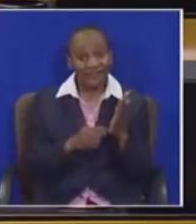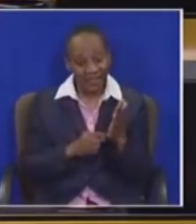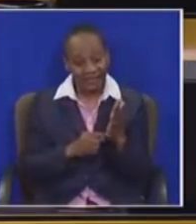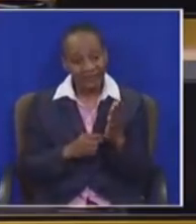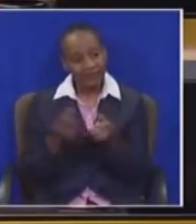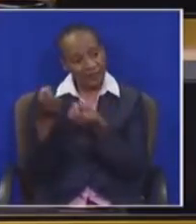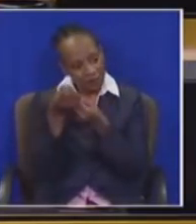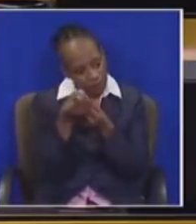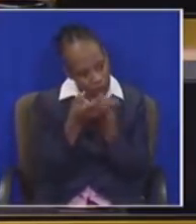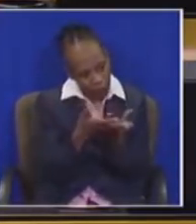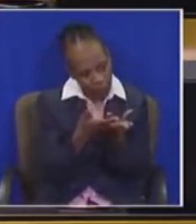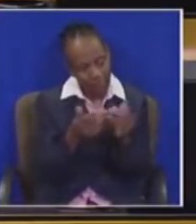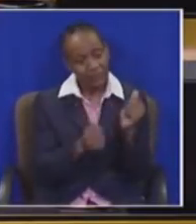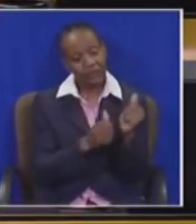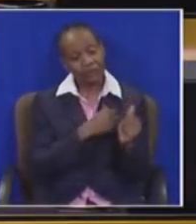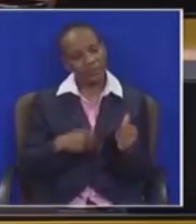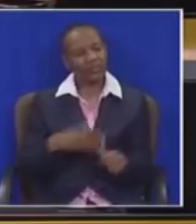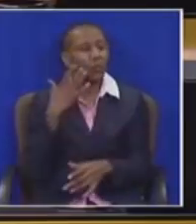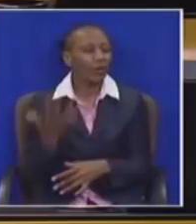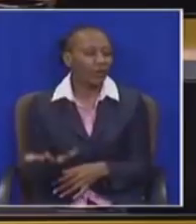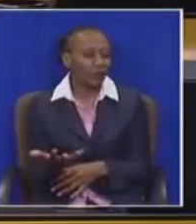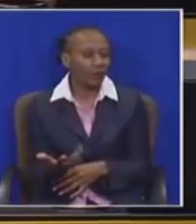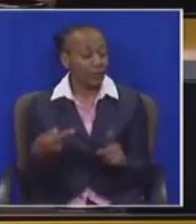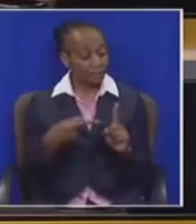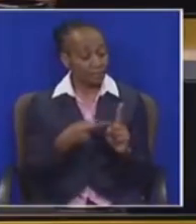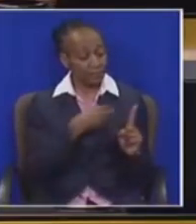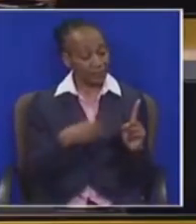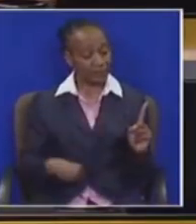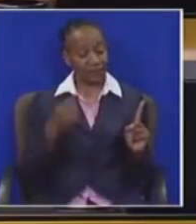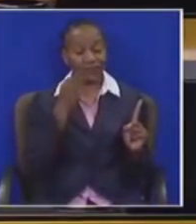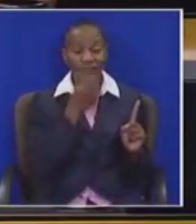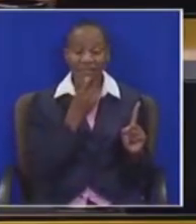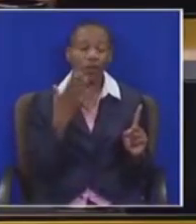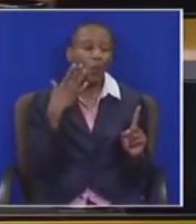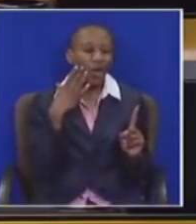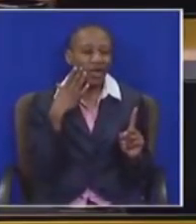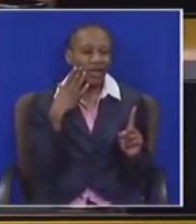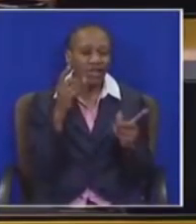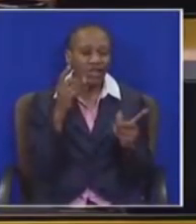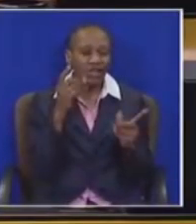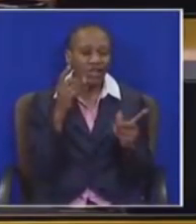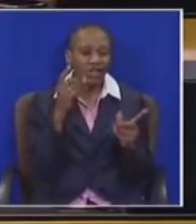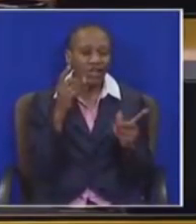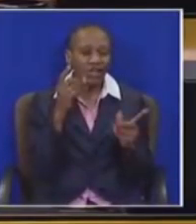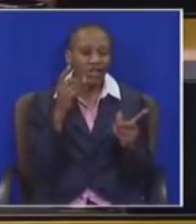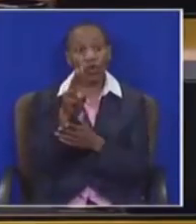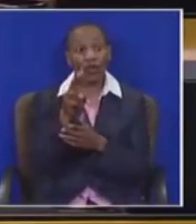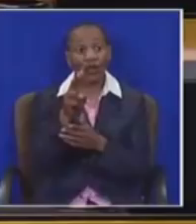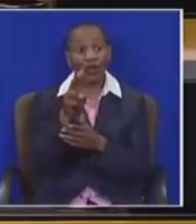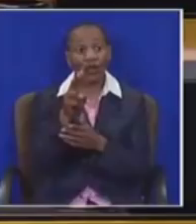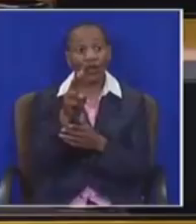informed by the President of his decision to effect the 12th cabinet reshuffle since